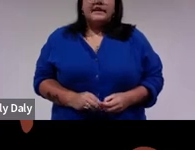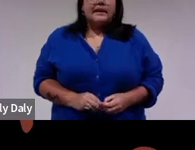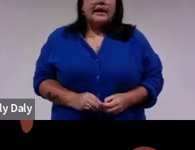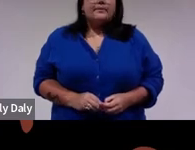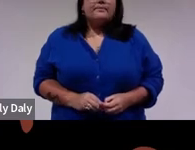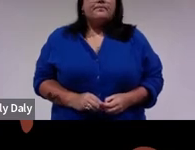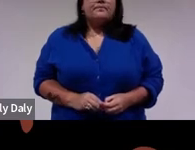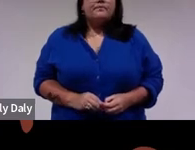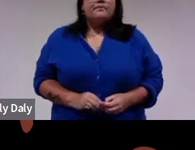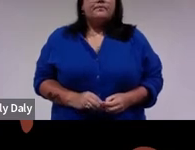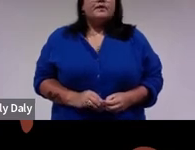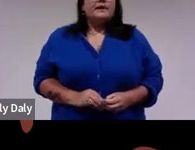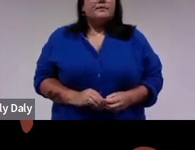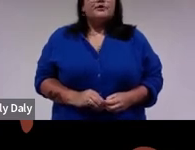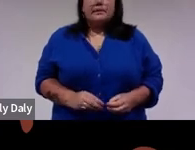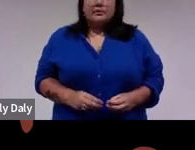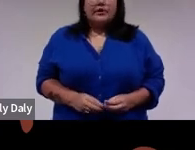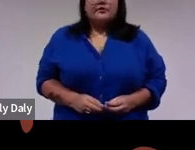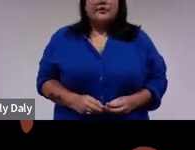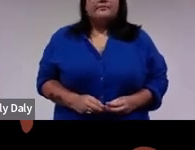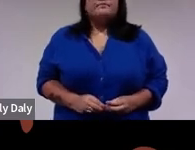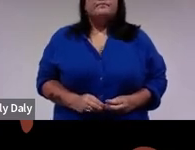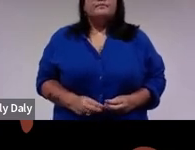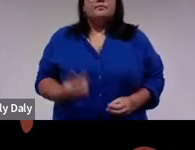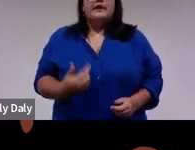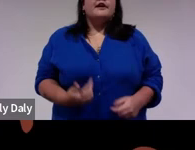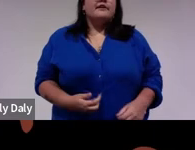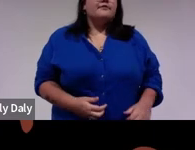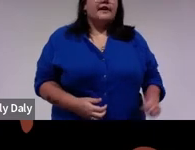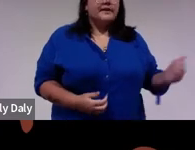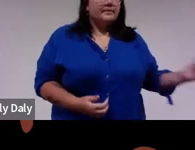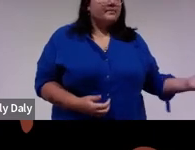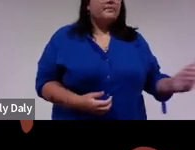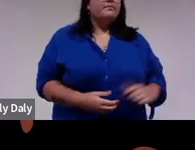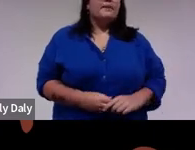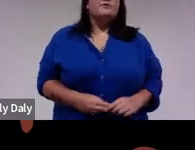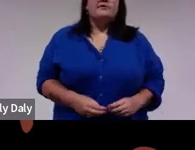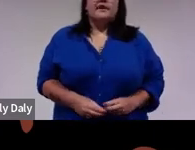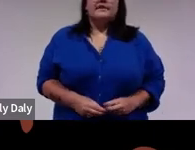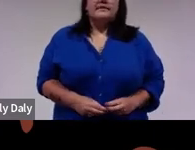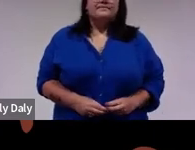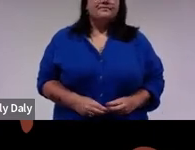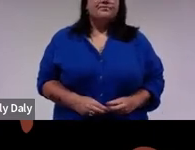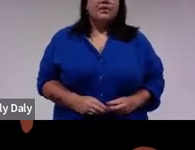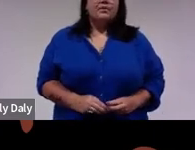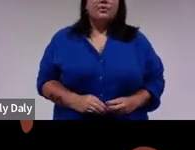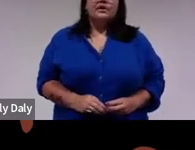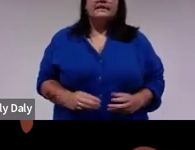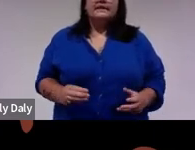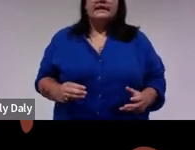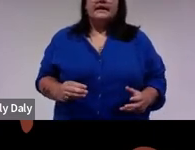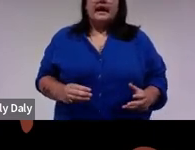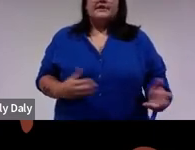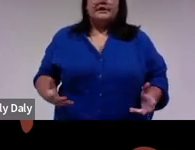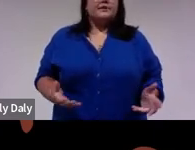and to think about the people who swept the road for you. My great-grandfather, mum's grandfather,